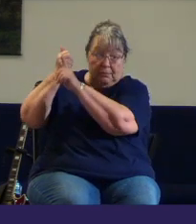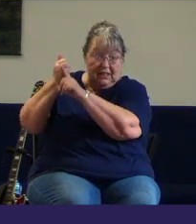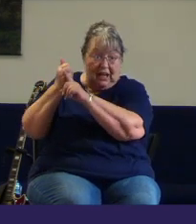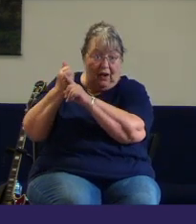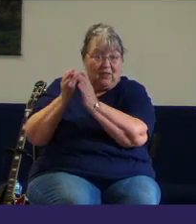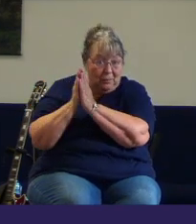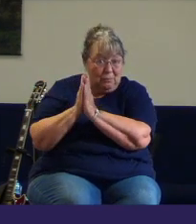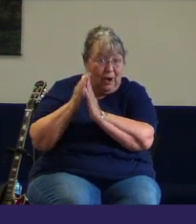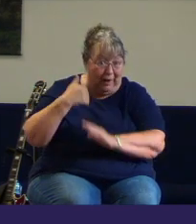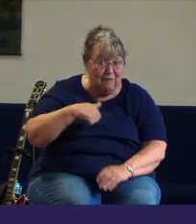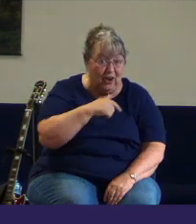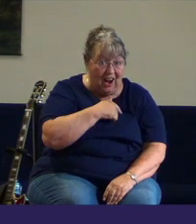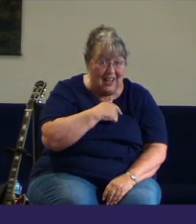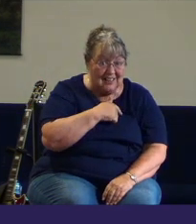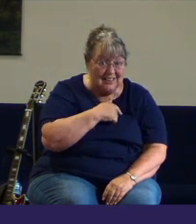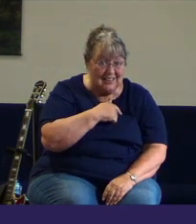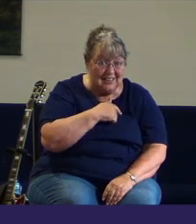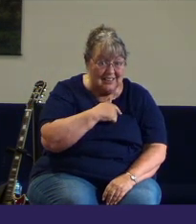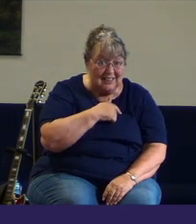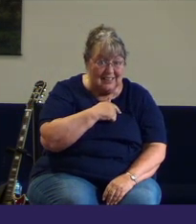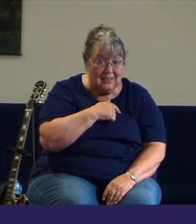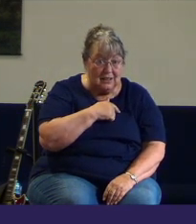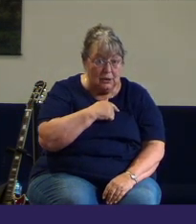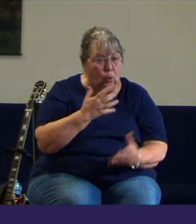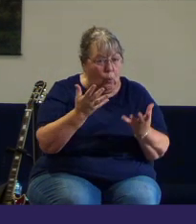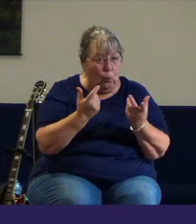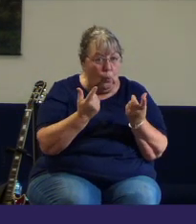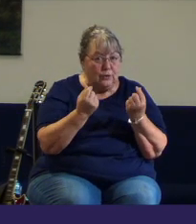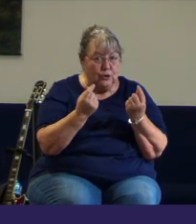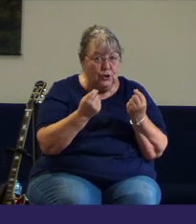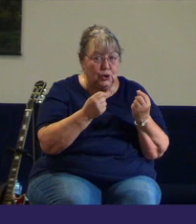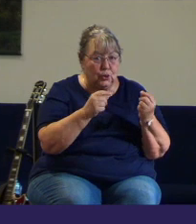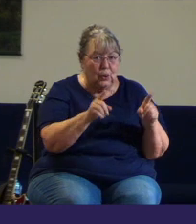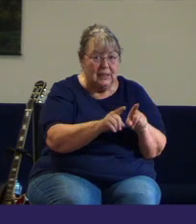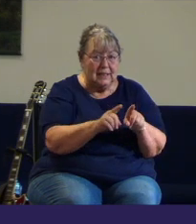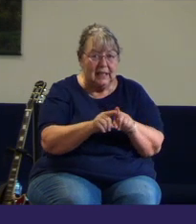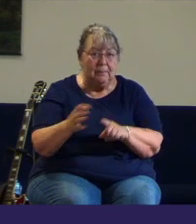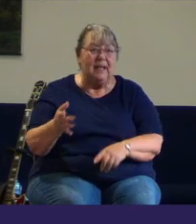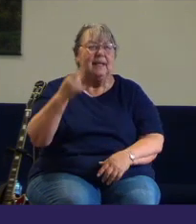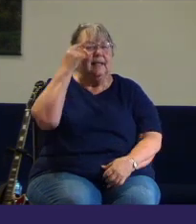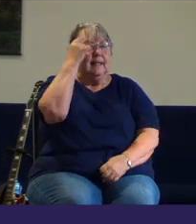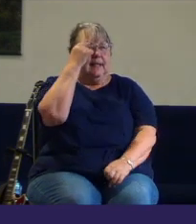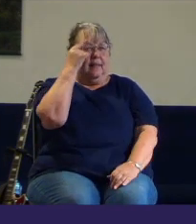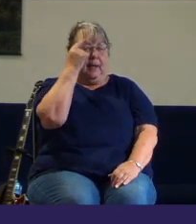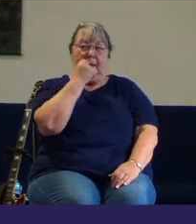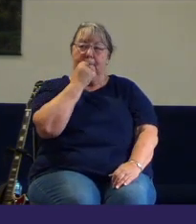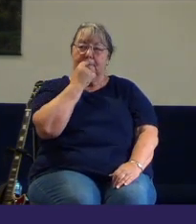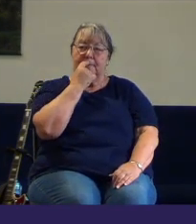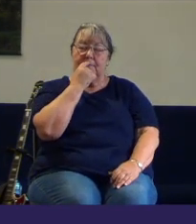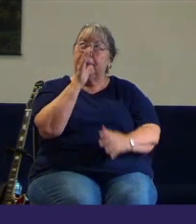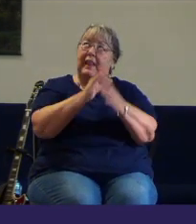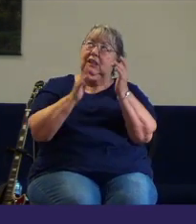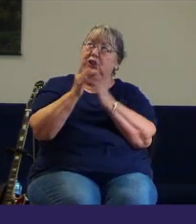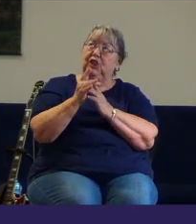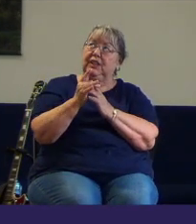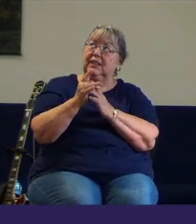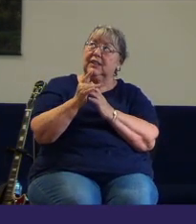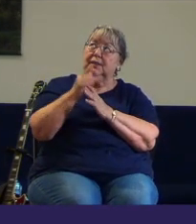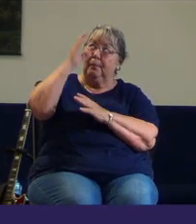our hearts to do the same, and we want to do the same thing. Think about this for a moment. Think about this. Jesus, the Son of God,